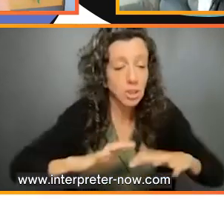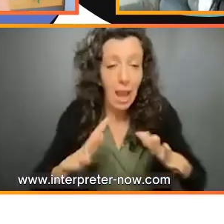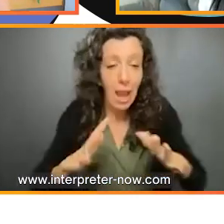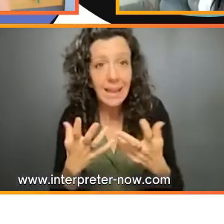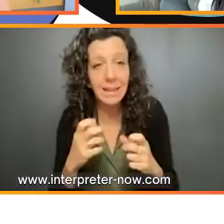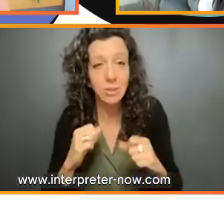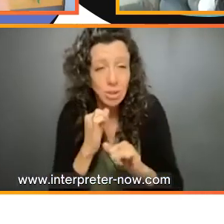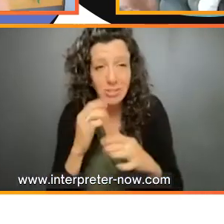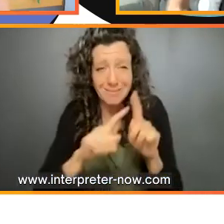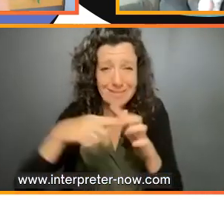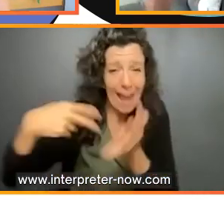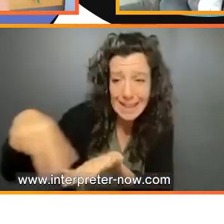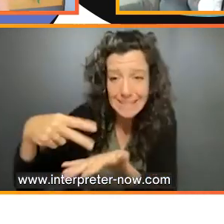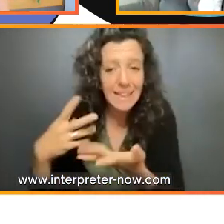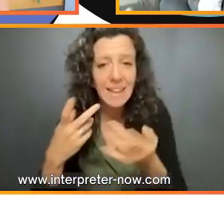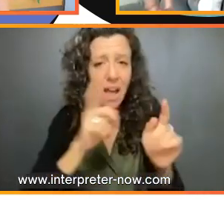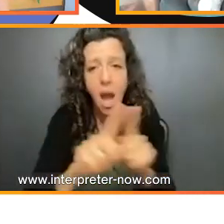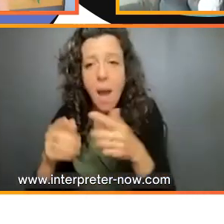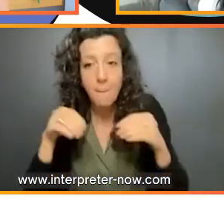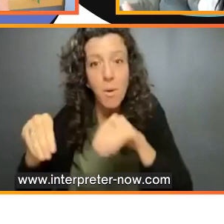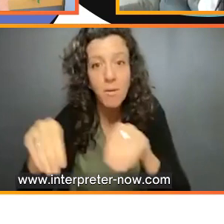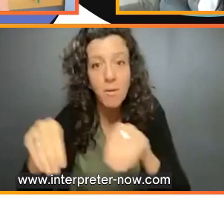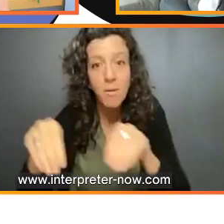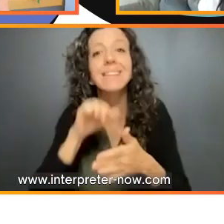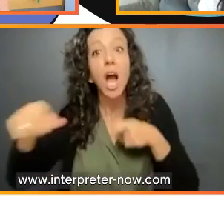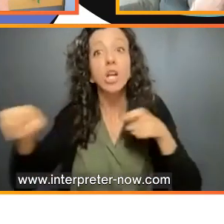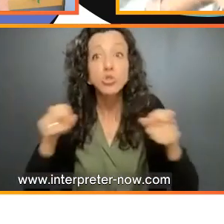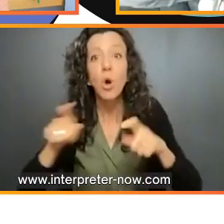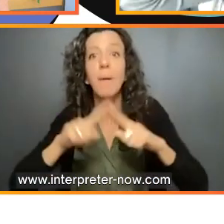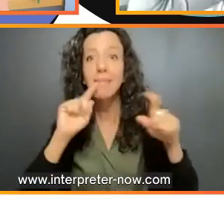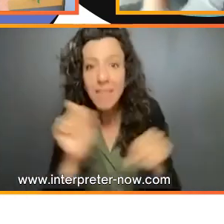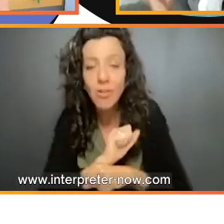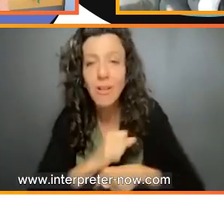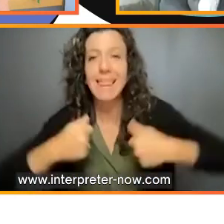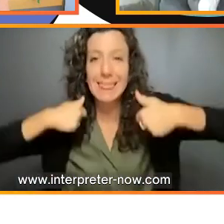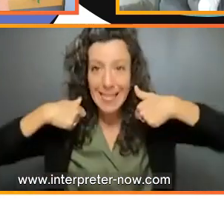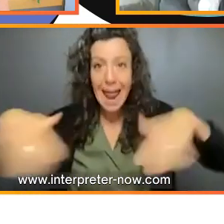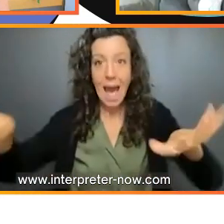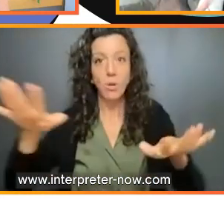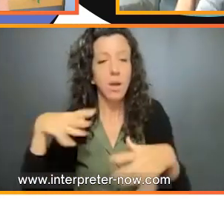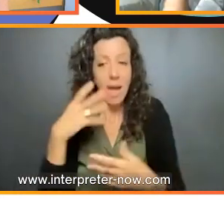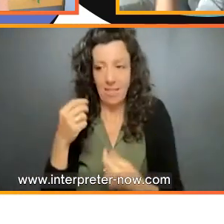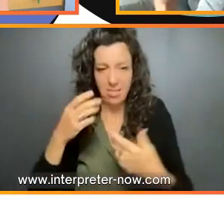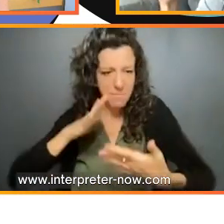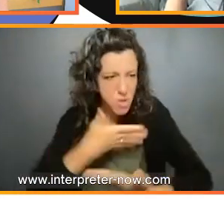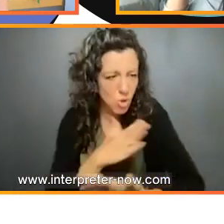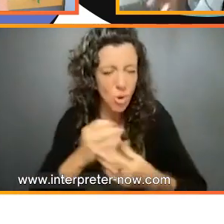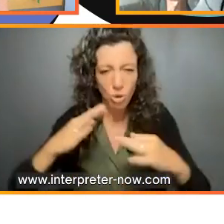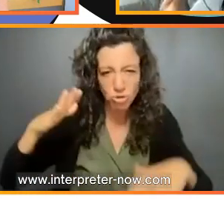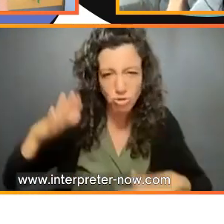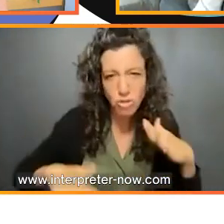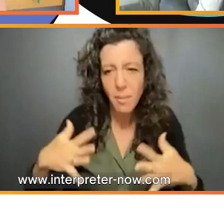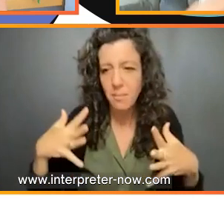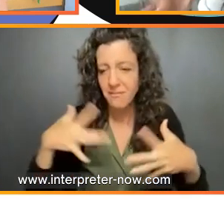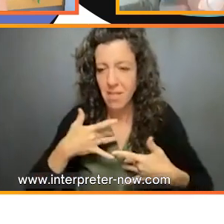all that tension and energy. The more I do this, the better I feel spiritually, mind, in my